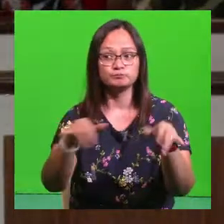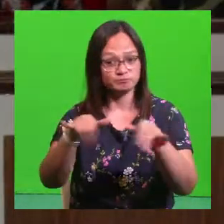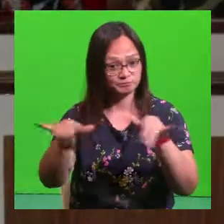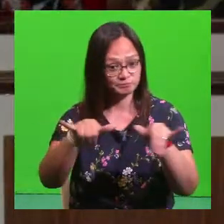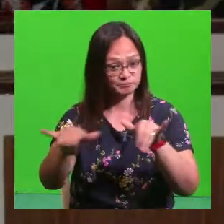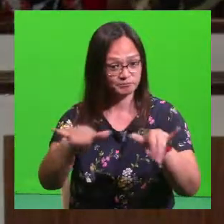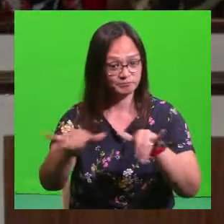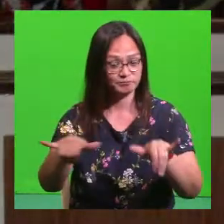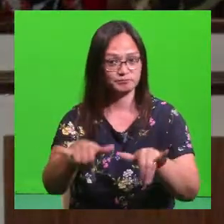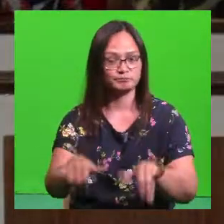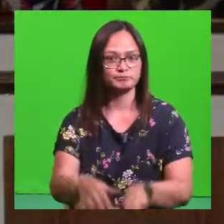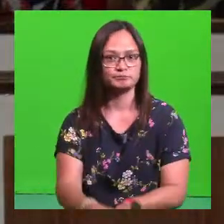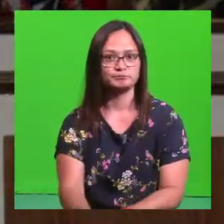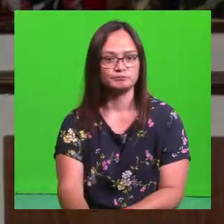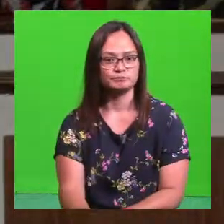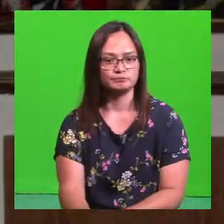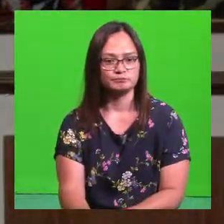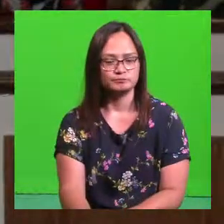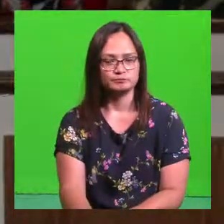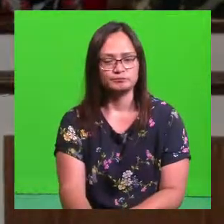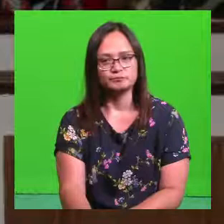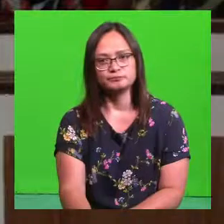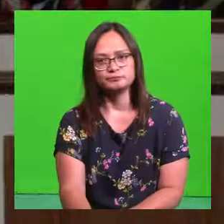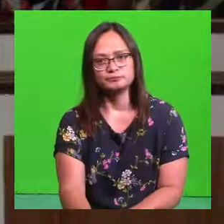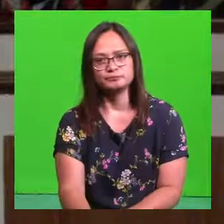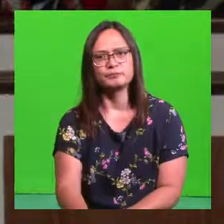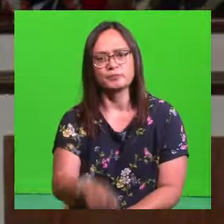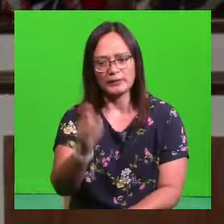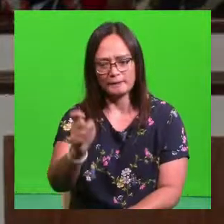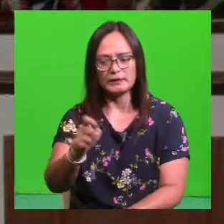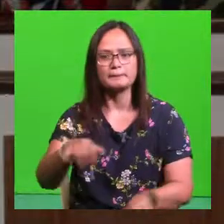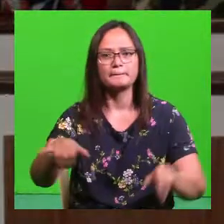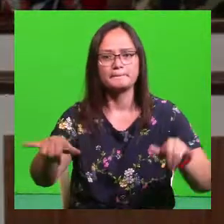nating kalalagyan. Okay?